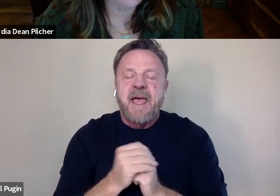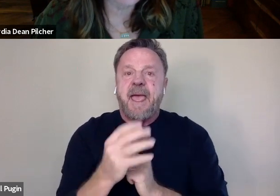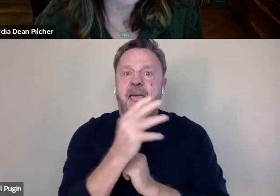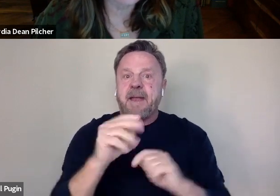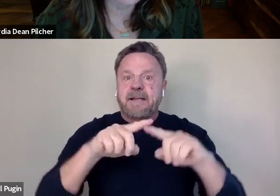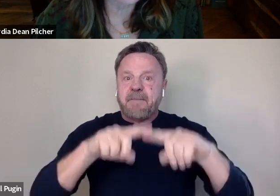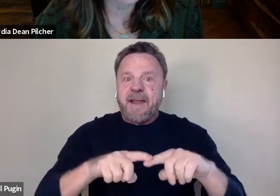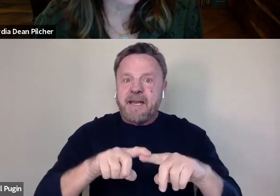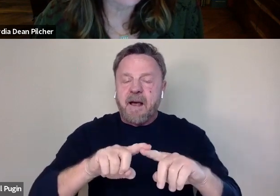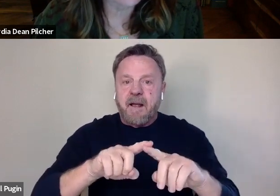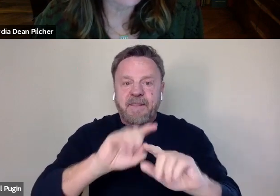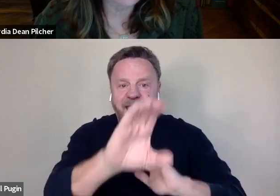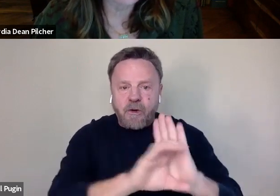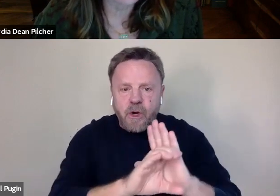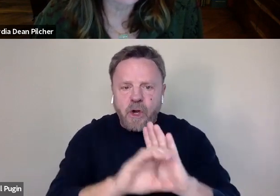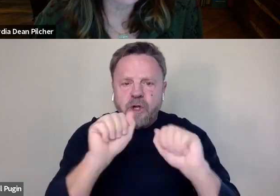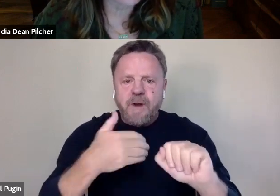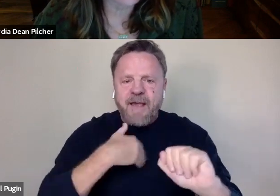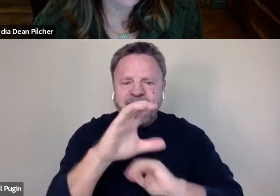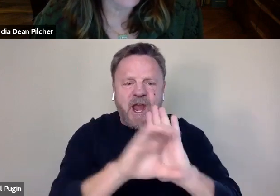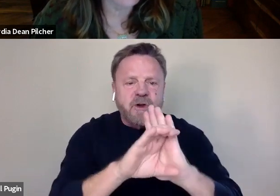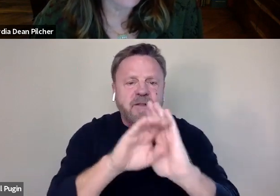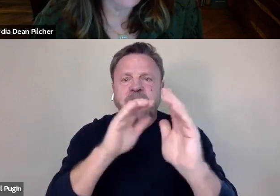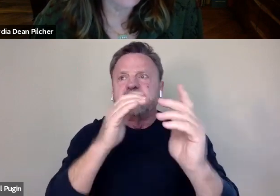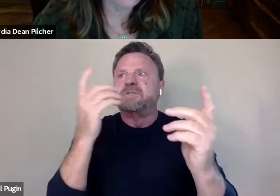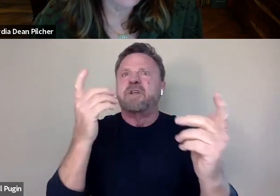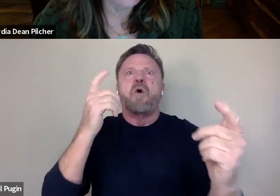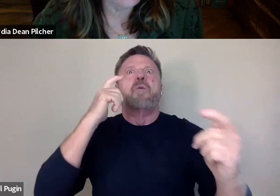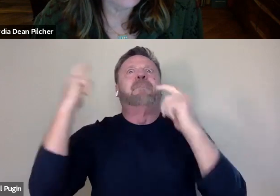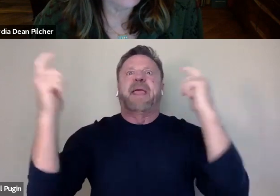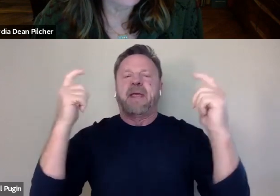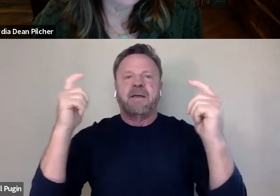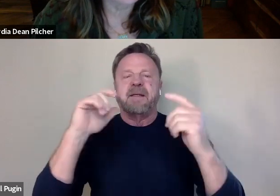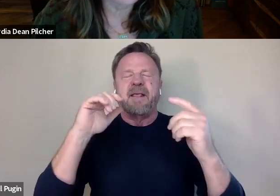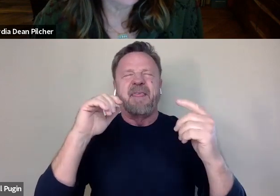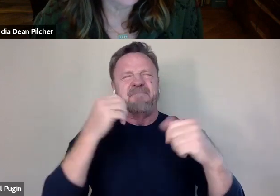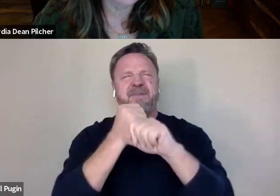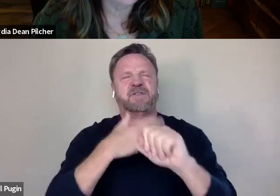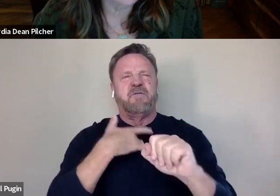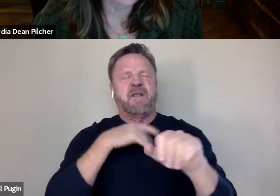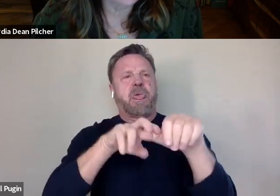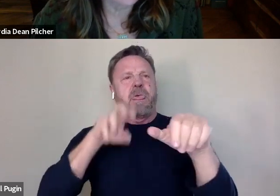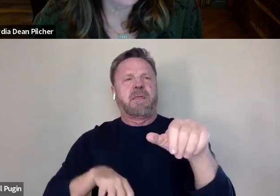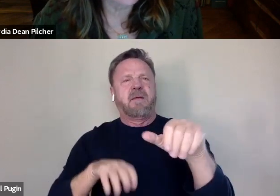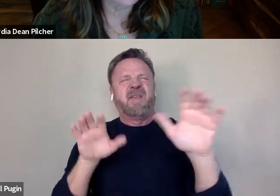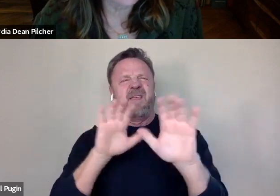depending on your characters, you could have characters that are so large that it takes you out of it. And I thought